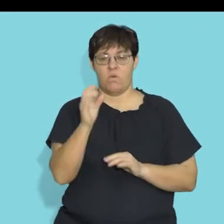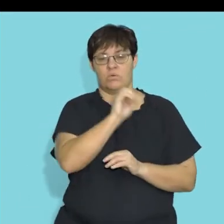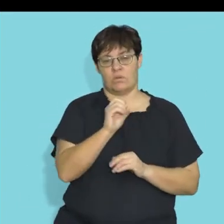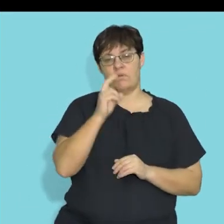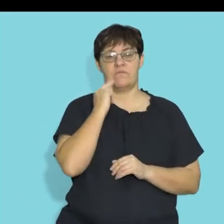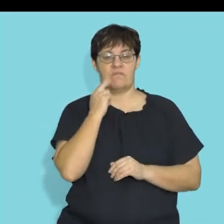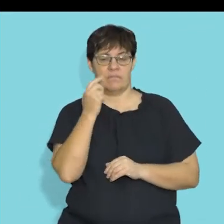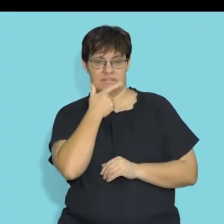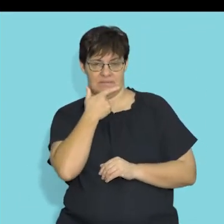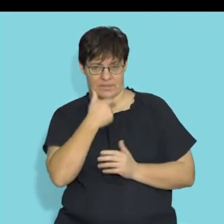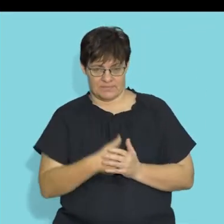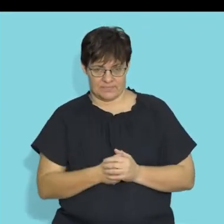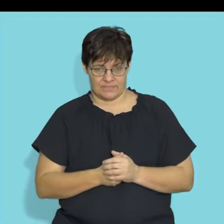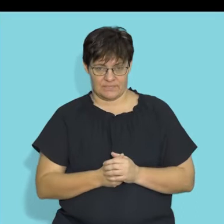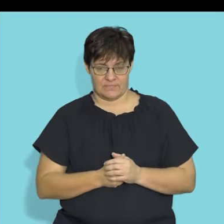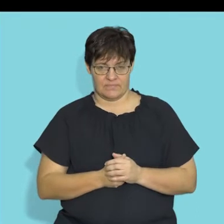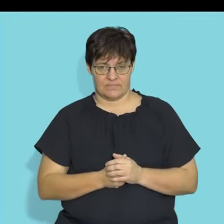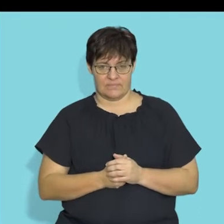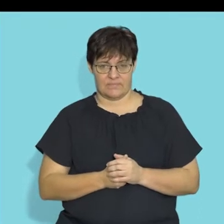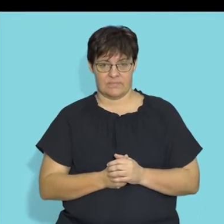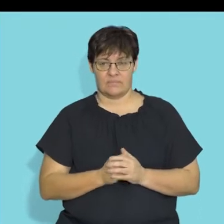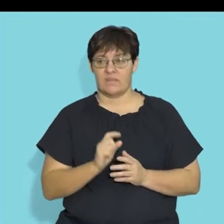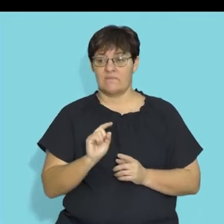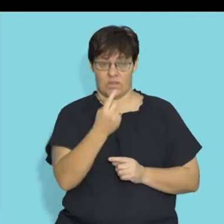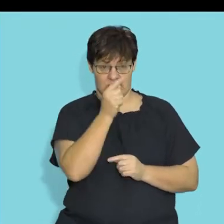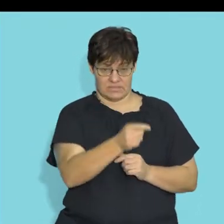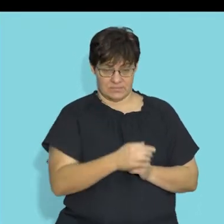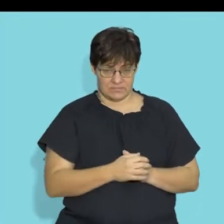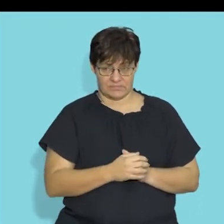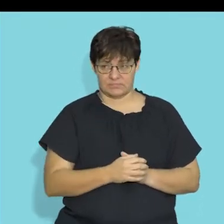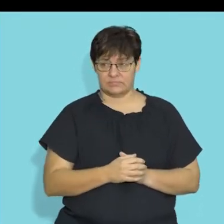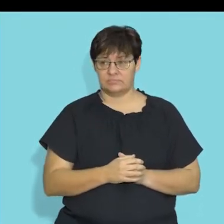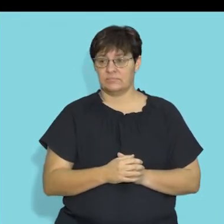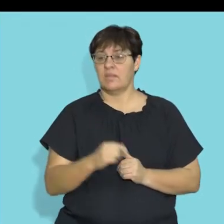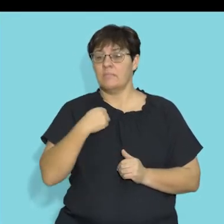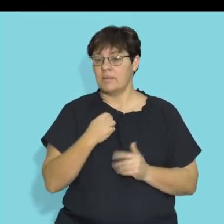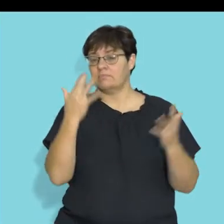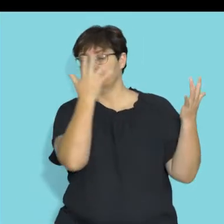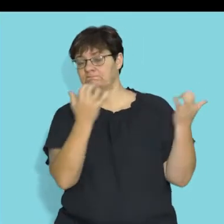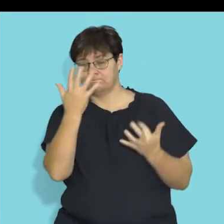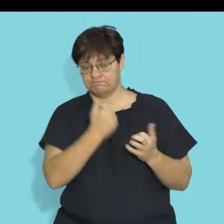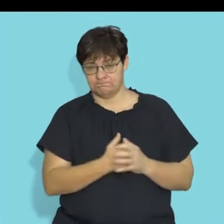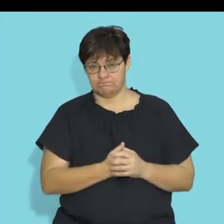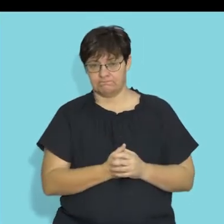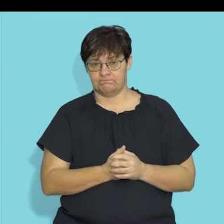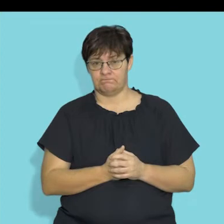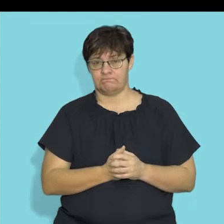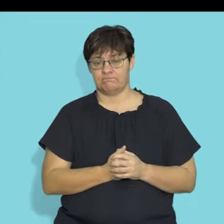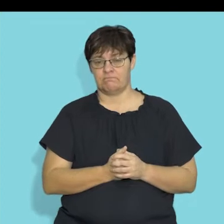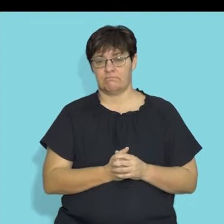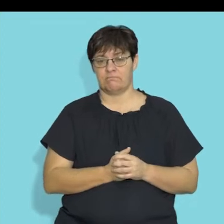October, November, and December, right? First things first, I have to work out my